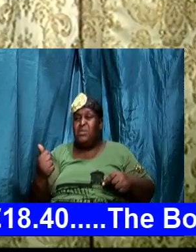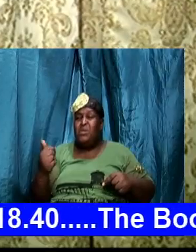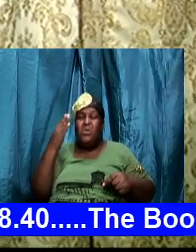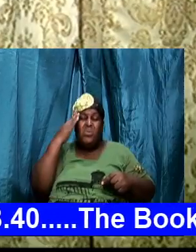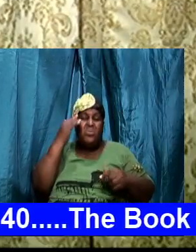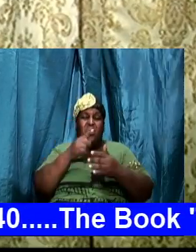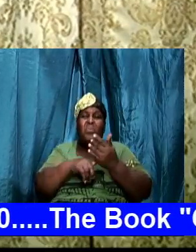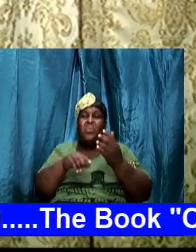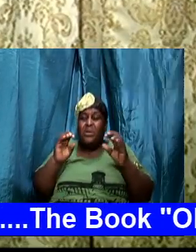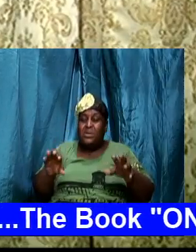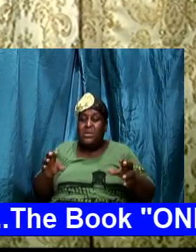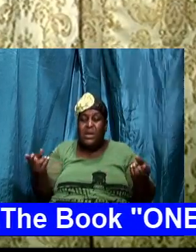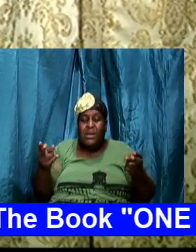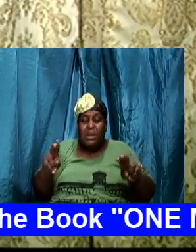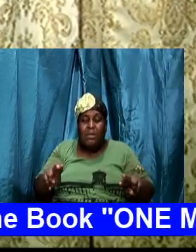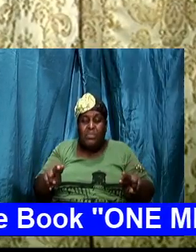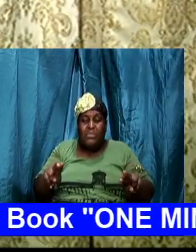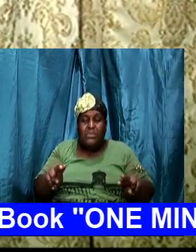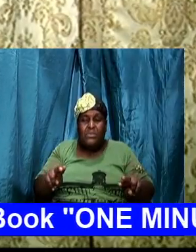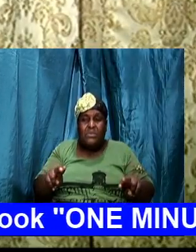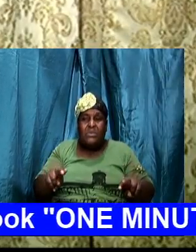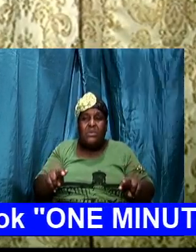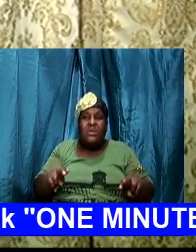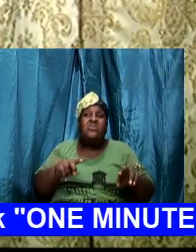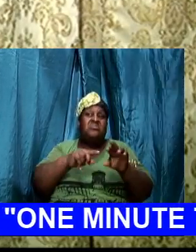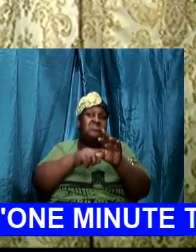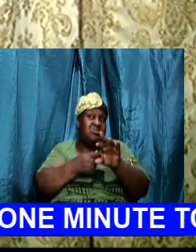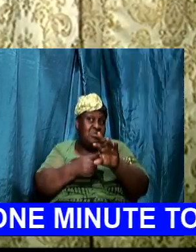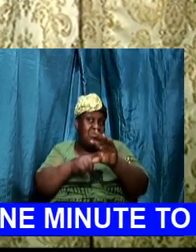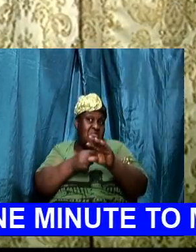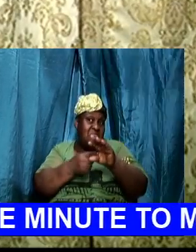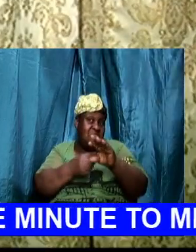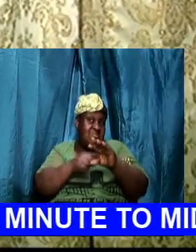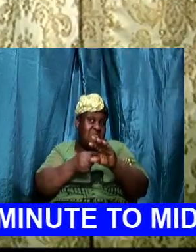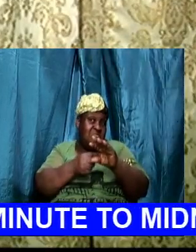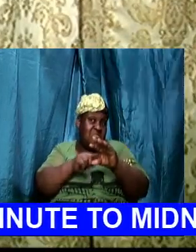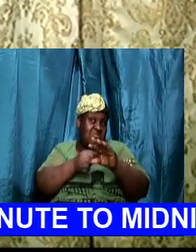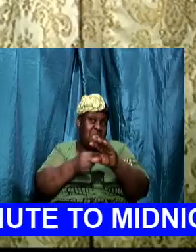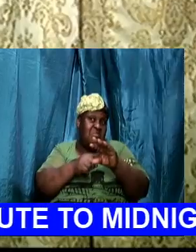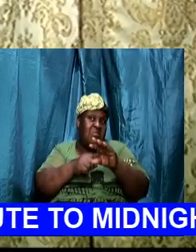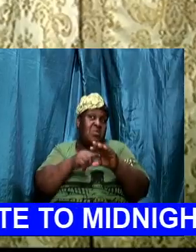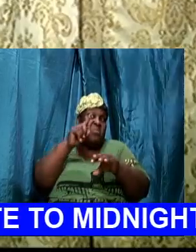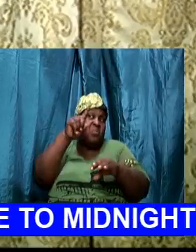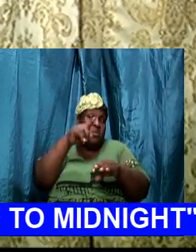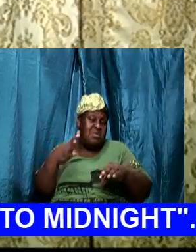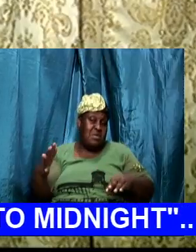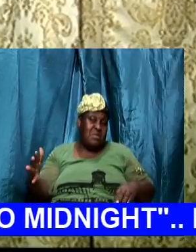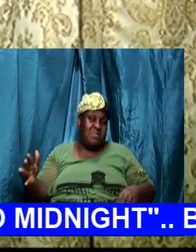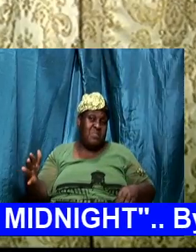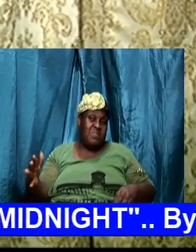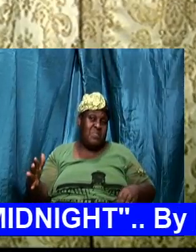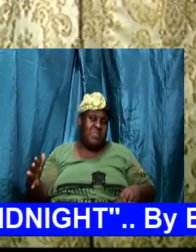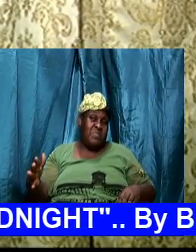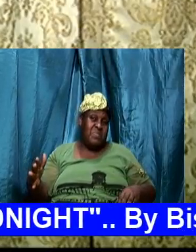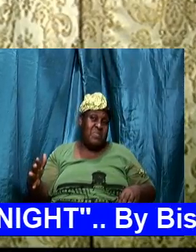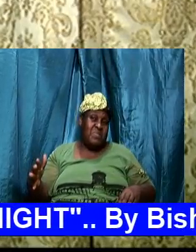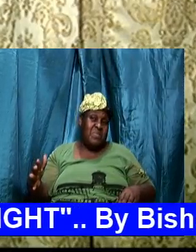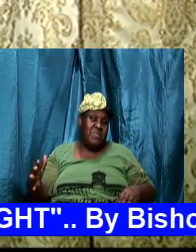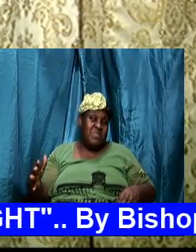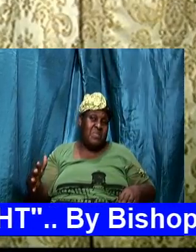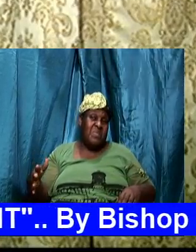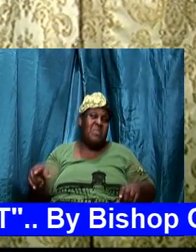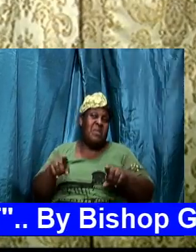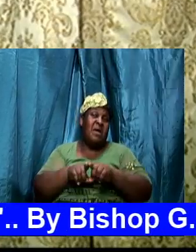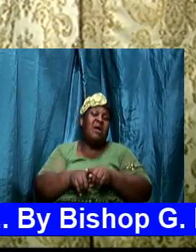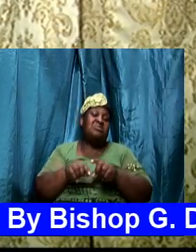happen when the word is passed down orally. You start off with one thing. And as